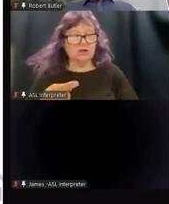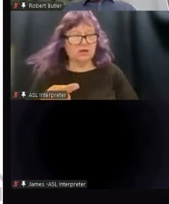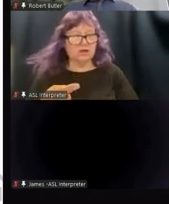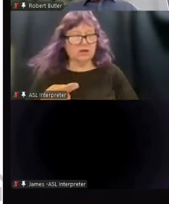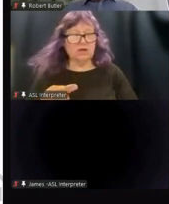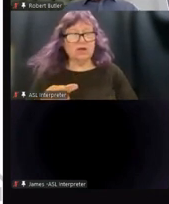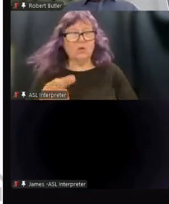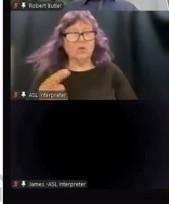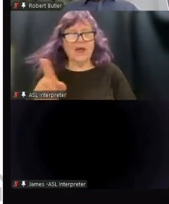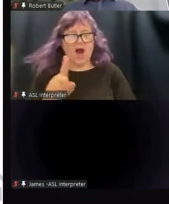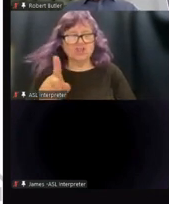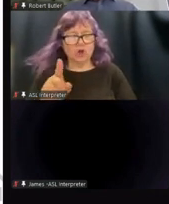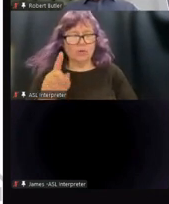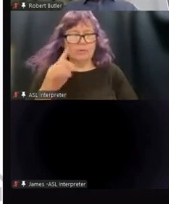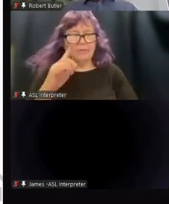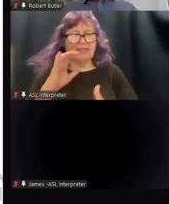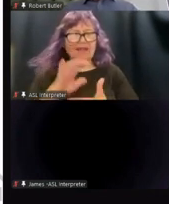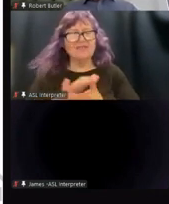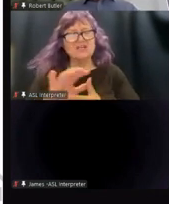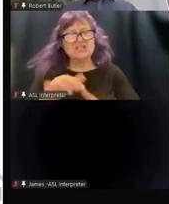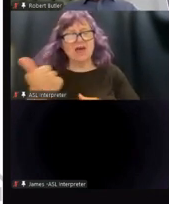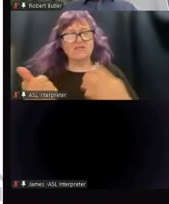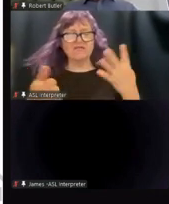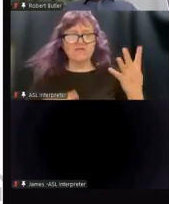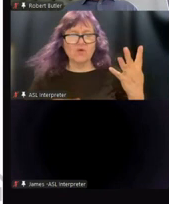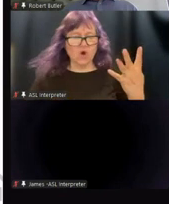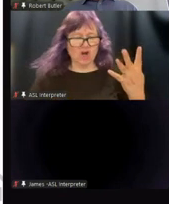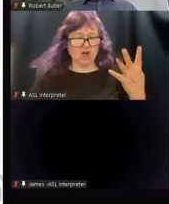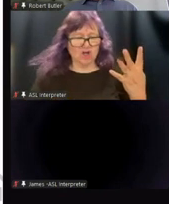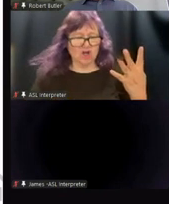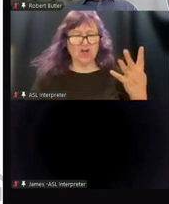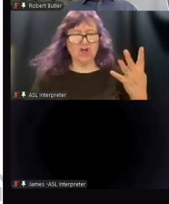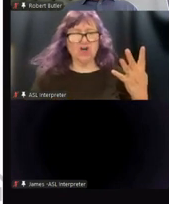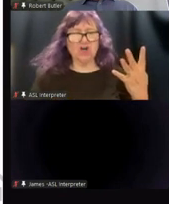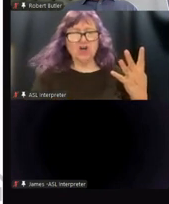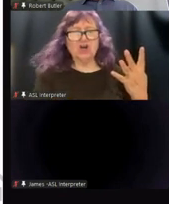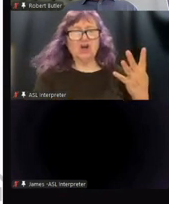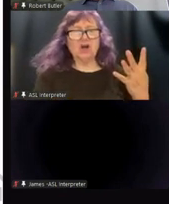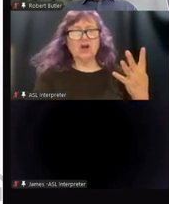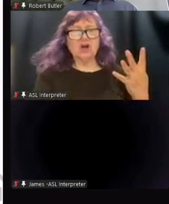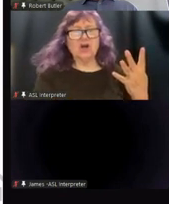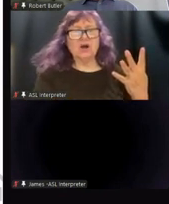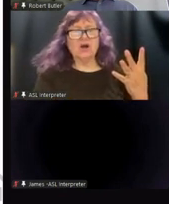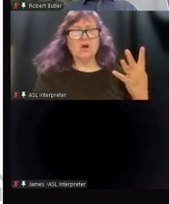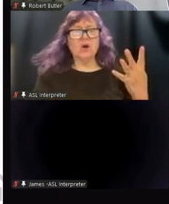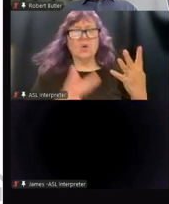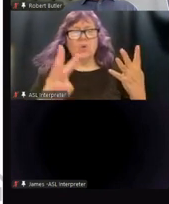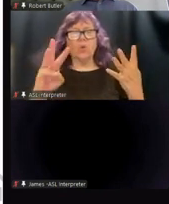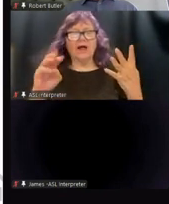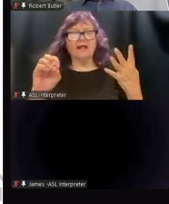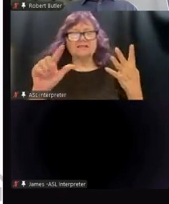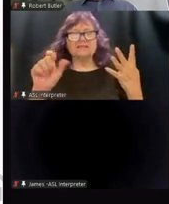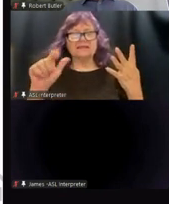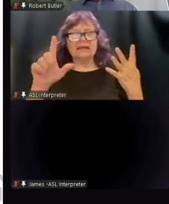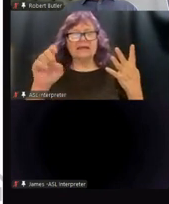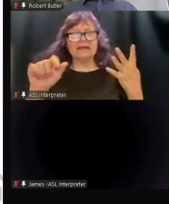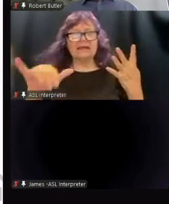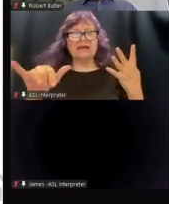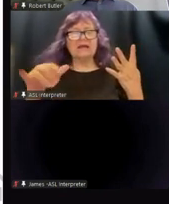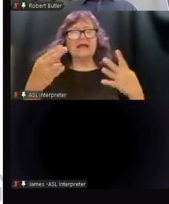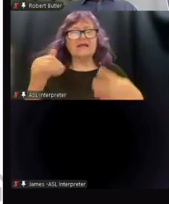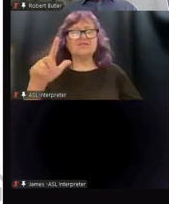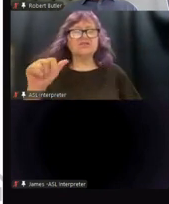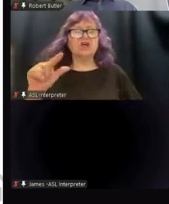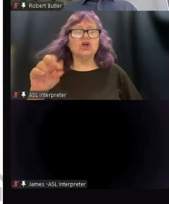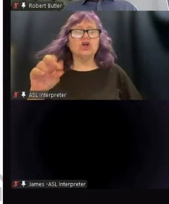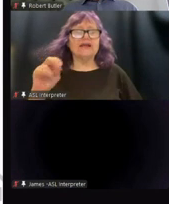we also believe that there's another 4 stations: Wellesley Hills, Greenwood, Melrose, Cedar Park, and Belmont, that may